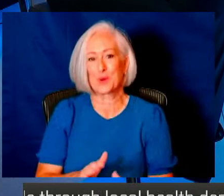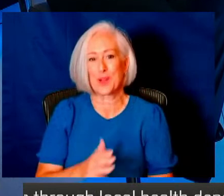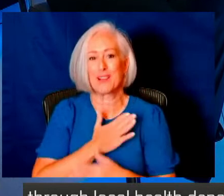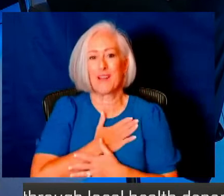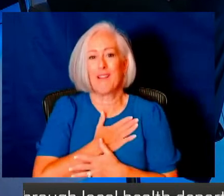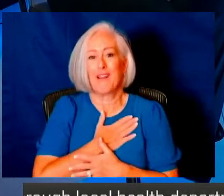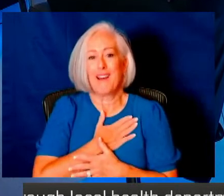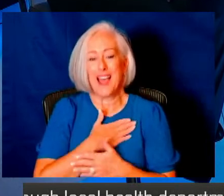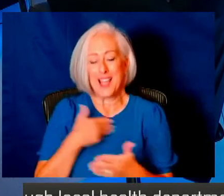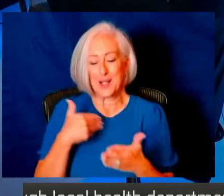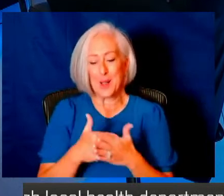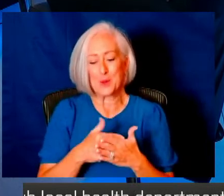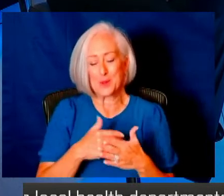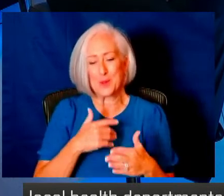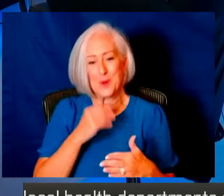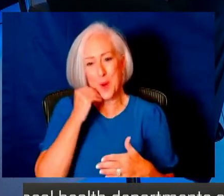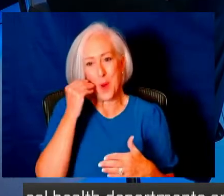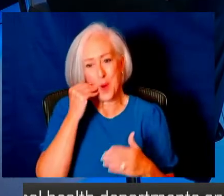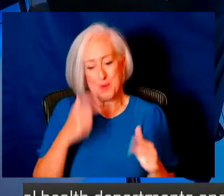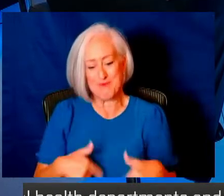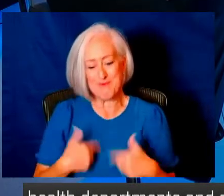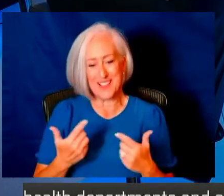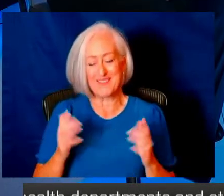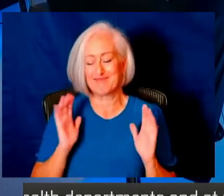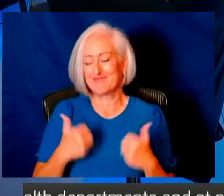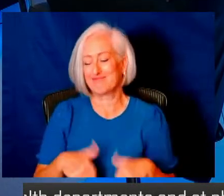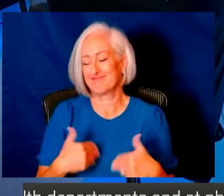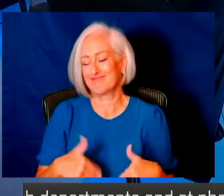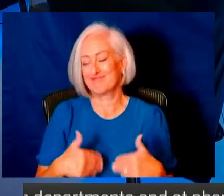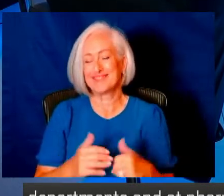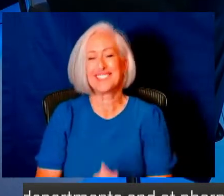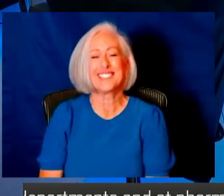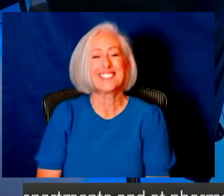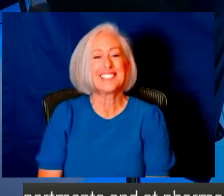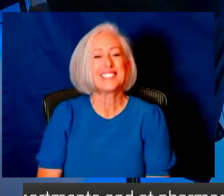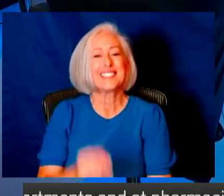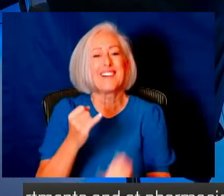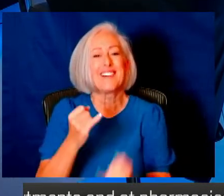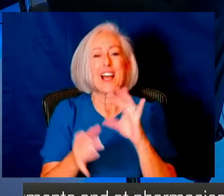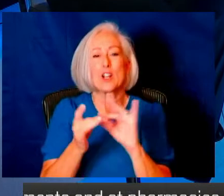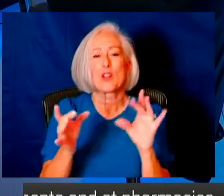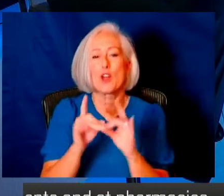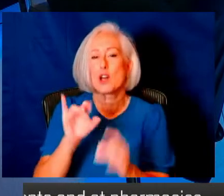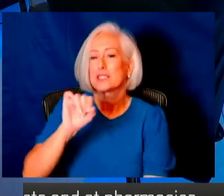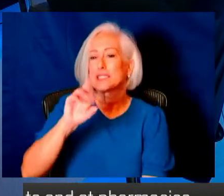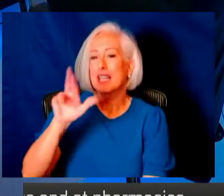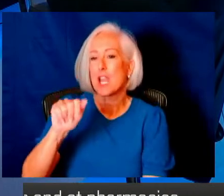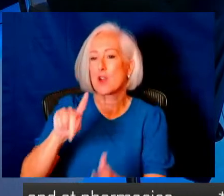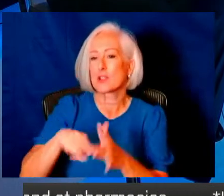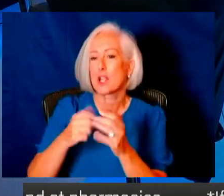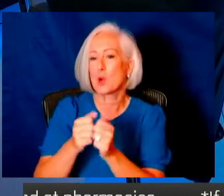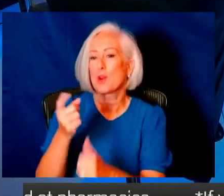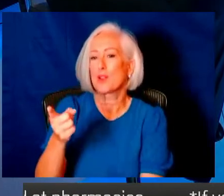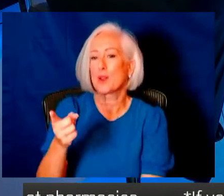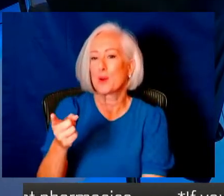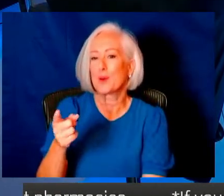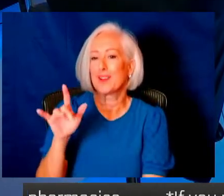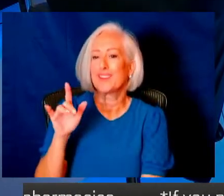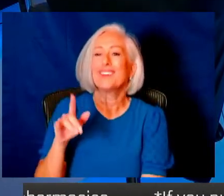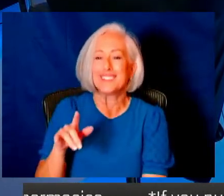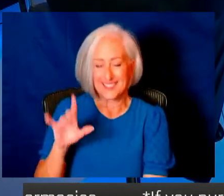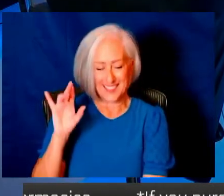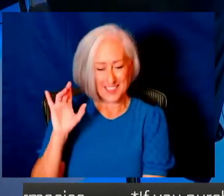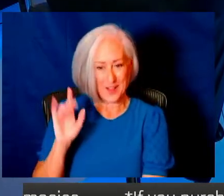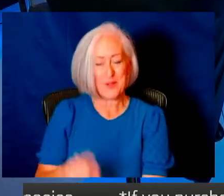better, actually. So, all right, let's get some final thoughts from our guests. Sierra, I'm going to start with you. Live long and prosper. Live long and